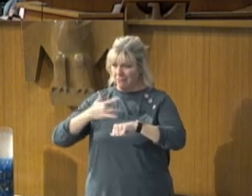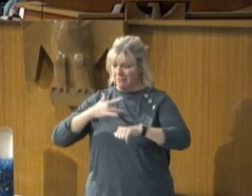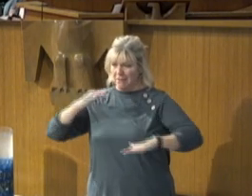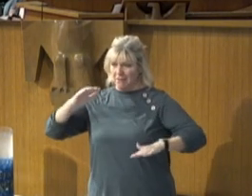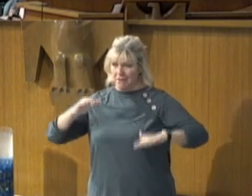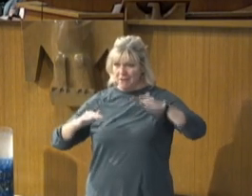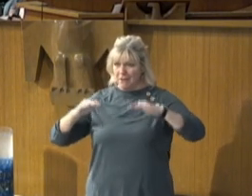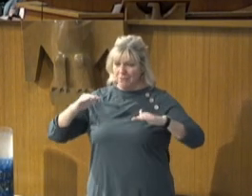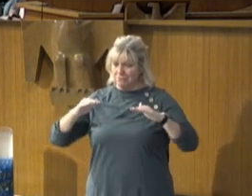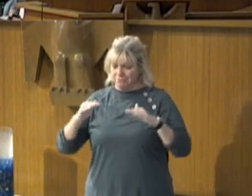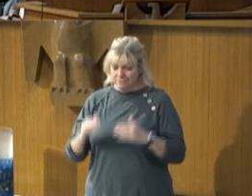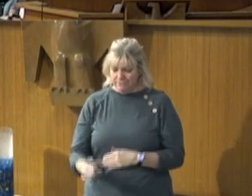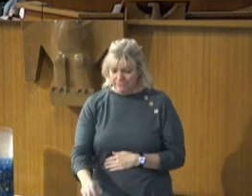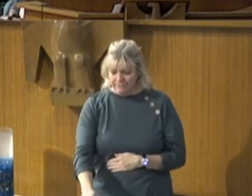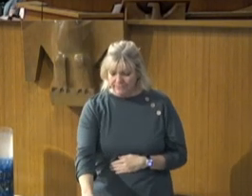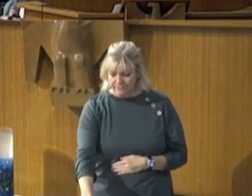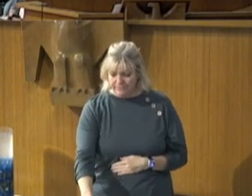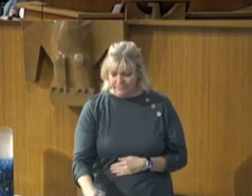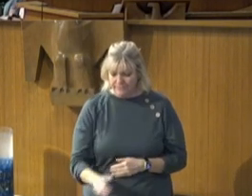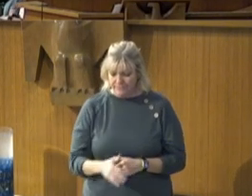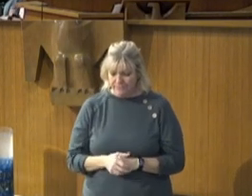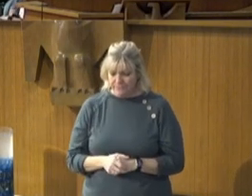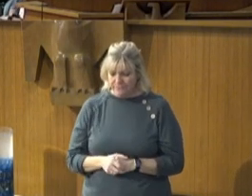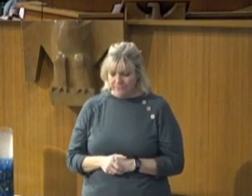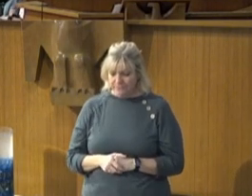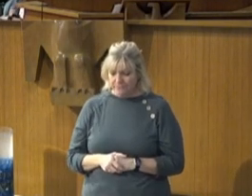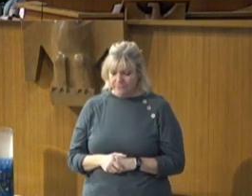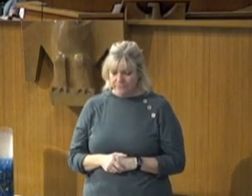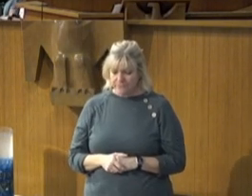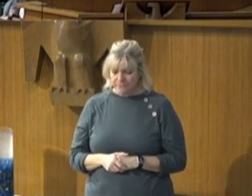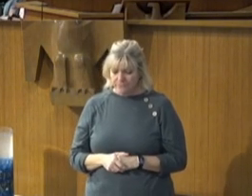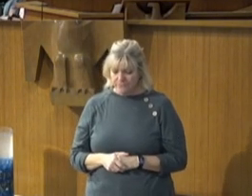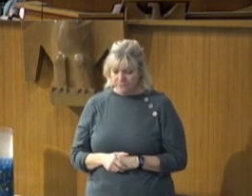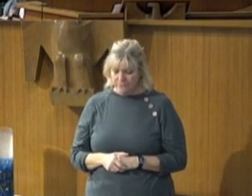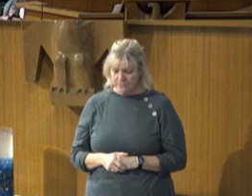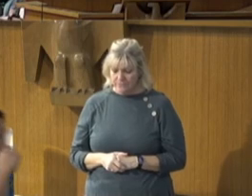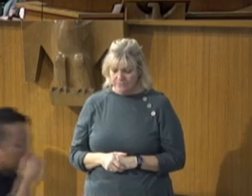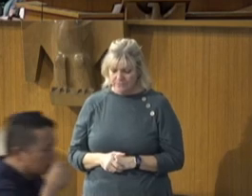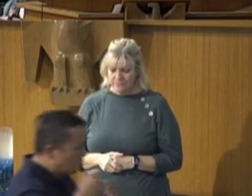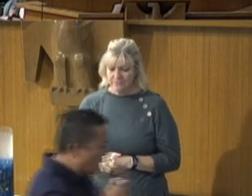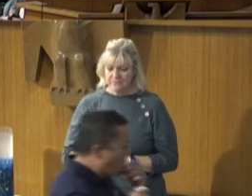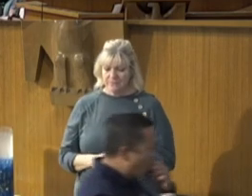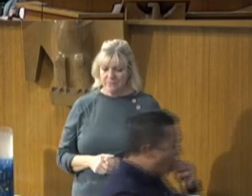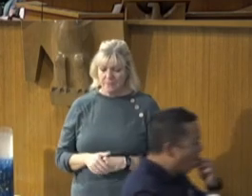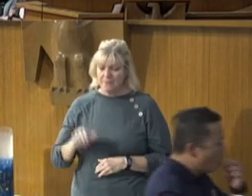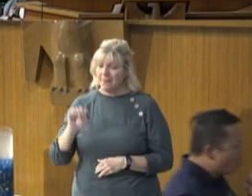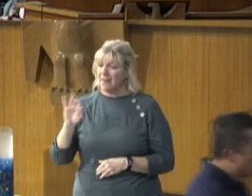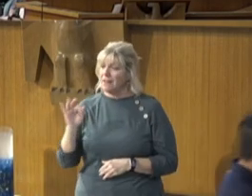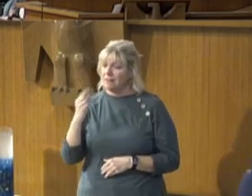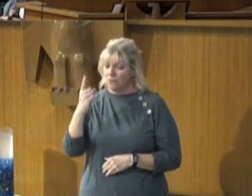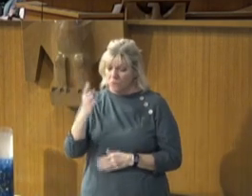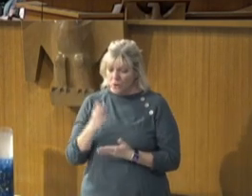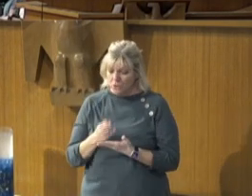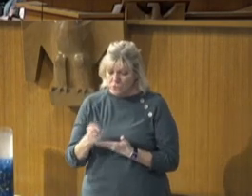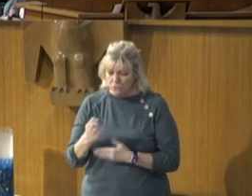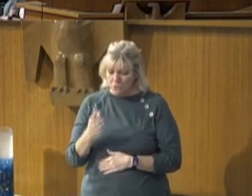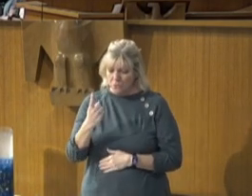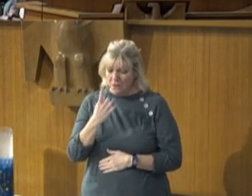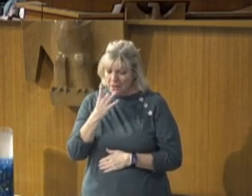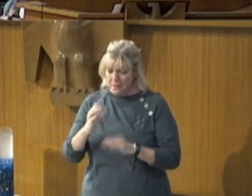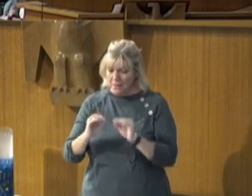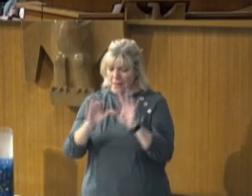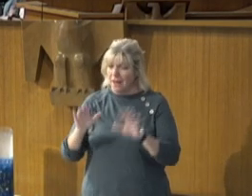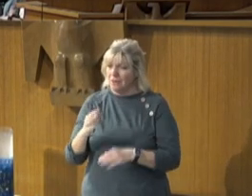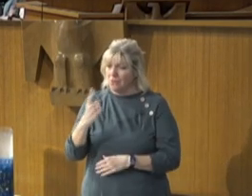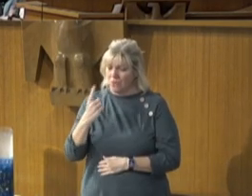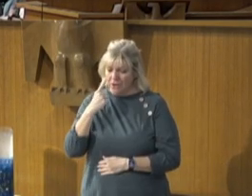time. There was words, a single truth, a single light, a single